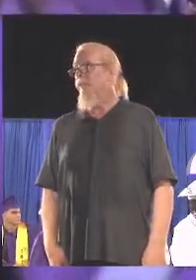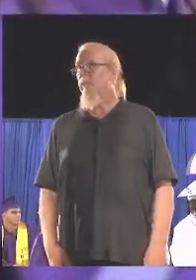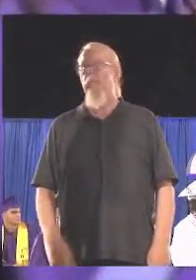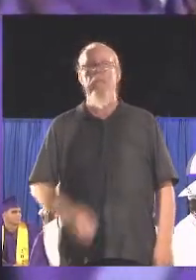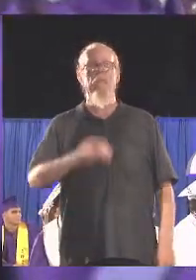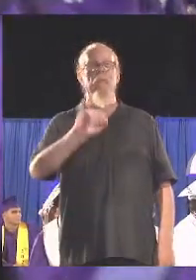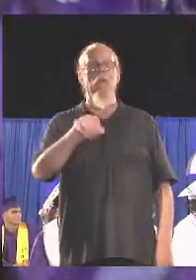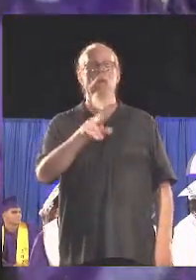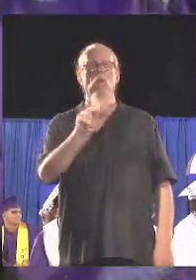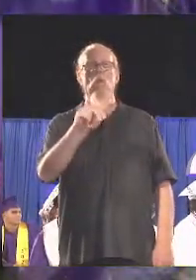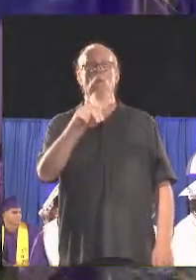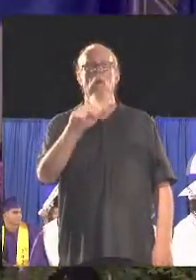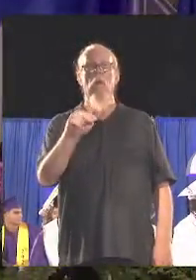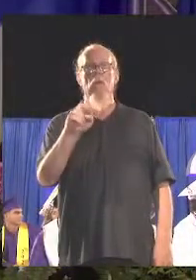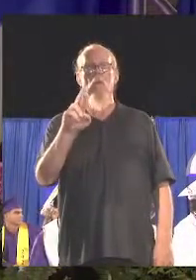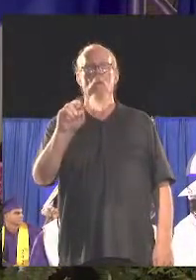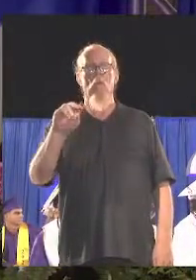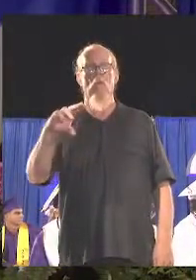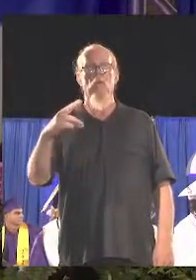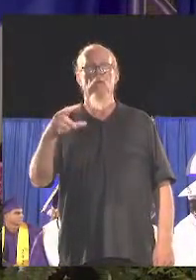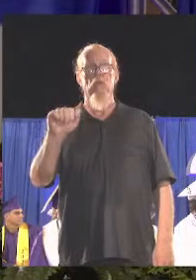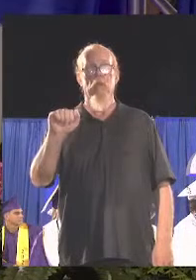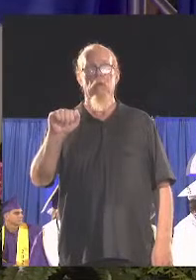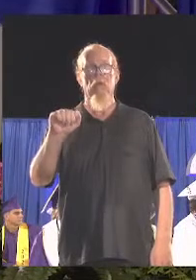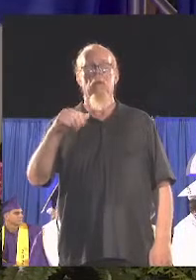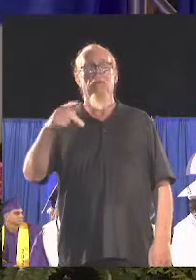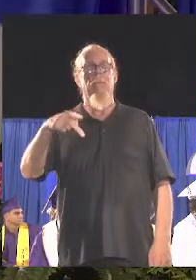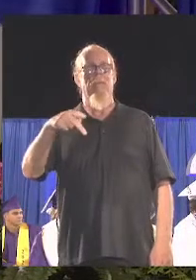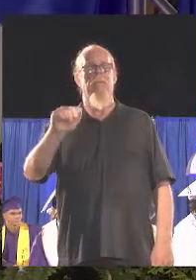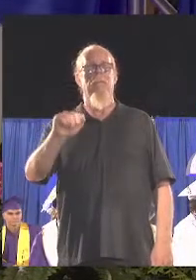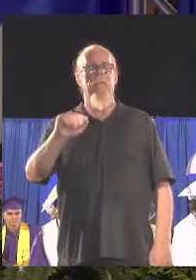Juan Raul Rocha, Palo Alto College.